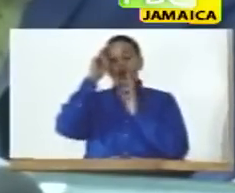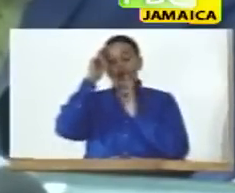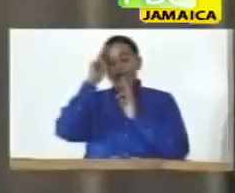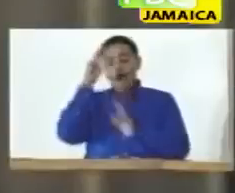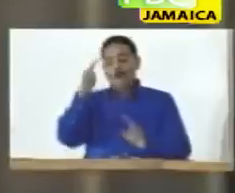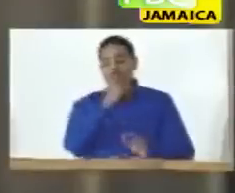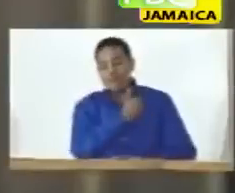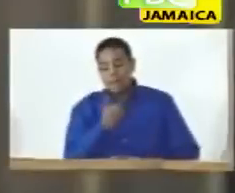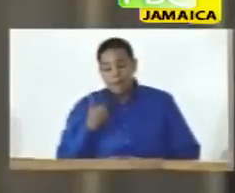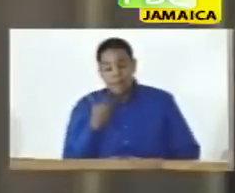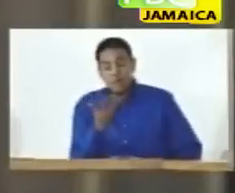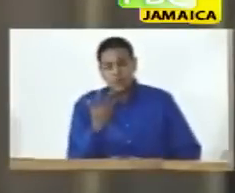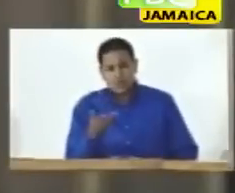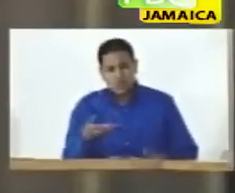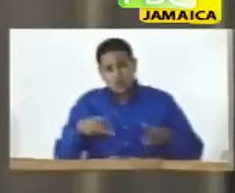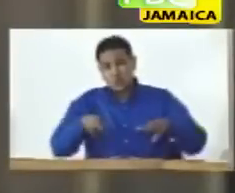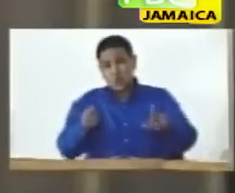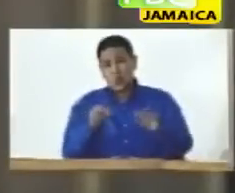Honorable members,